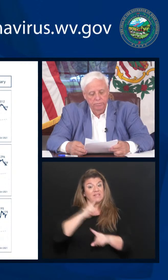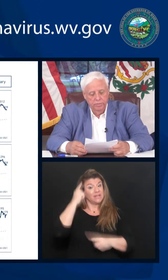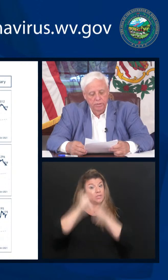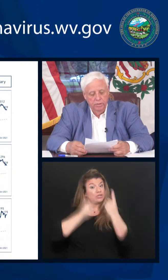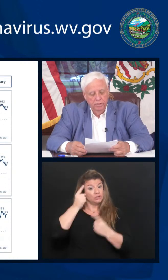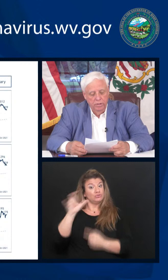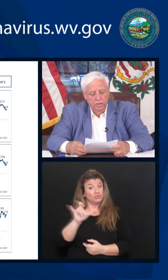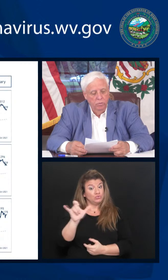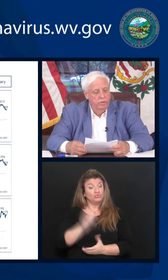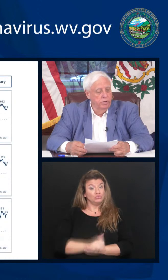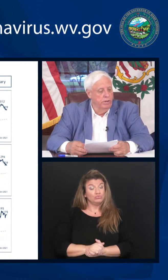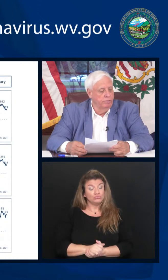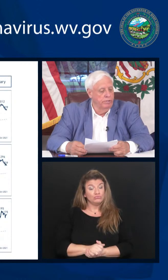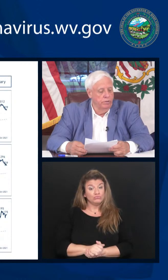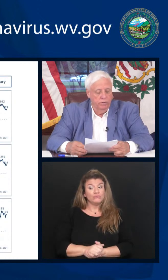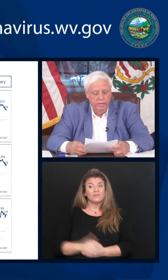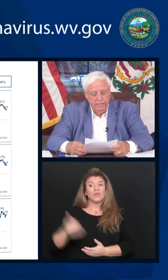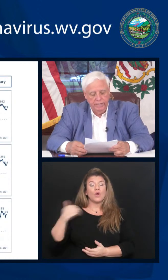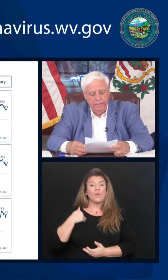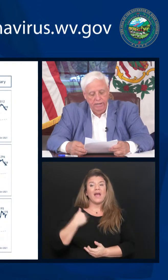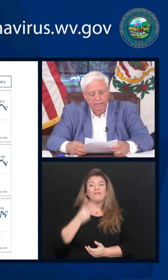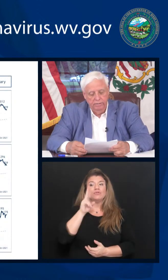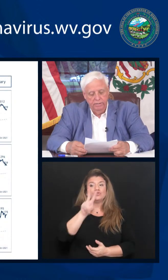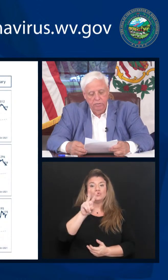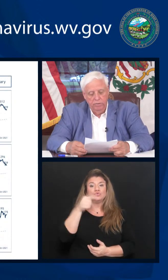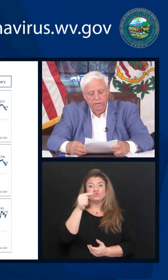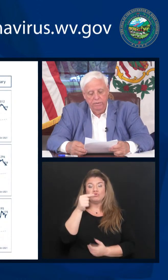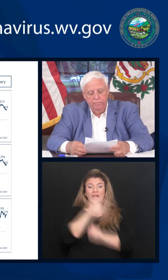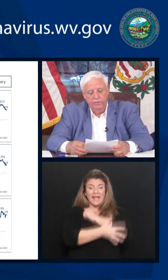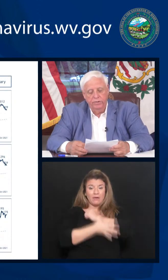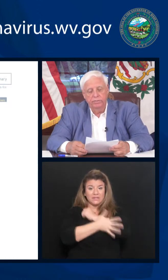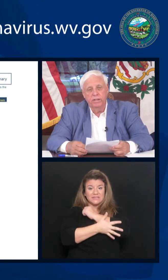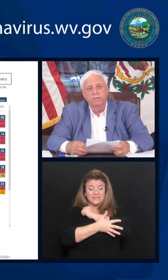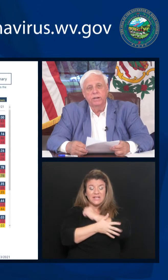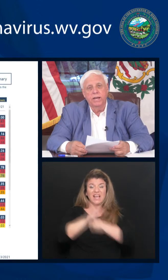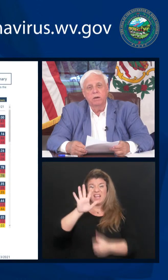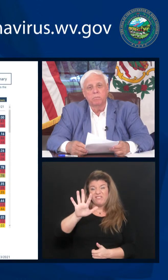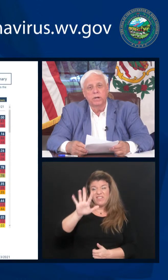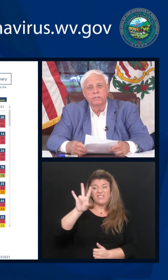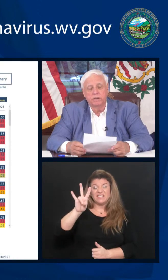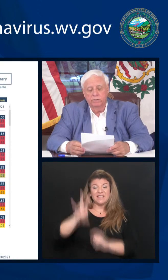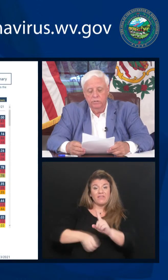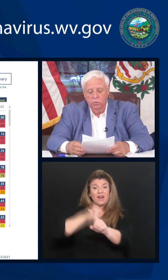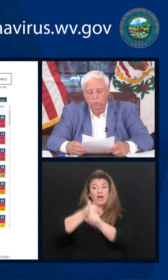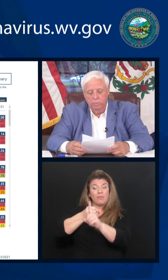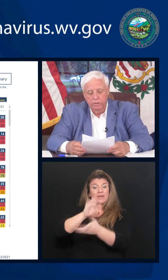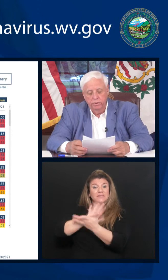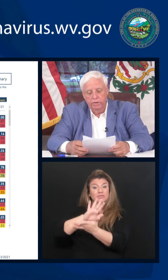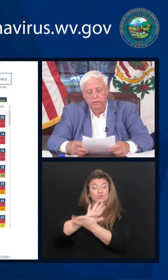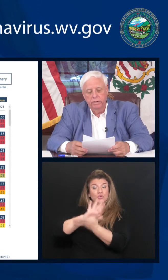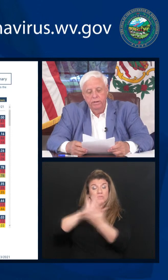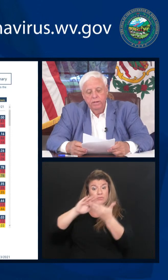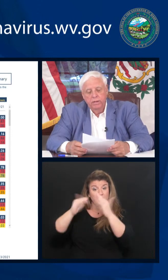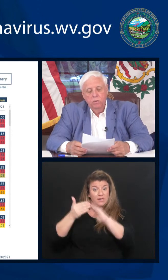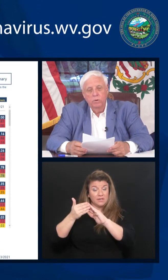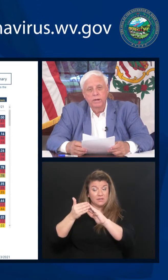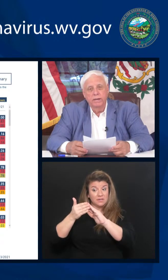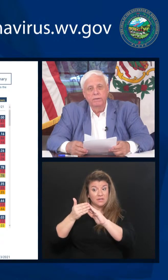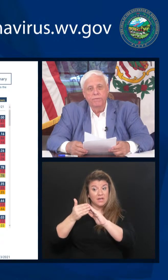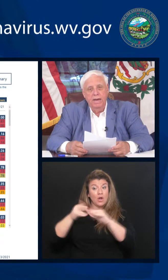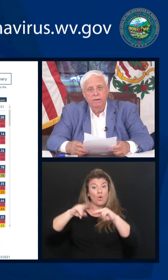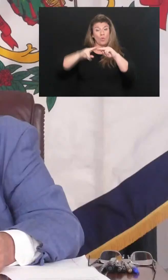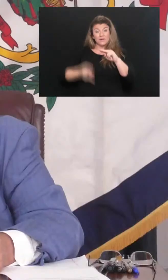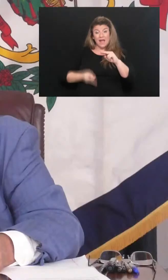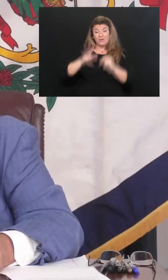well. We do have 2 green counties, and we've got 57 outbreaks in our school community. We're down